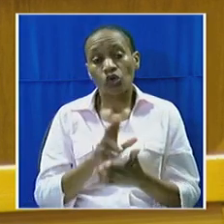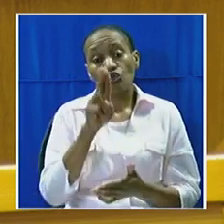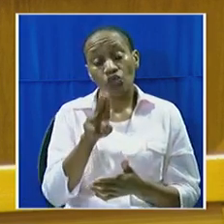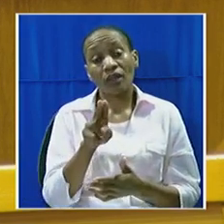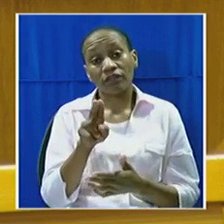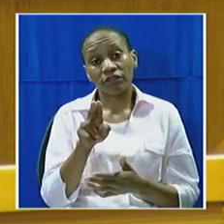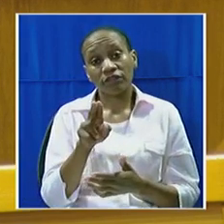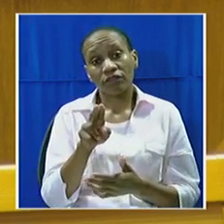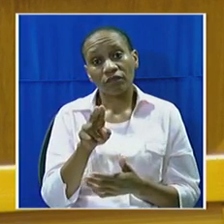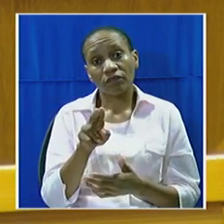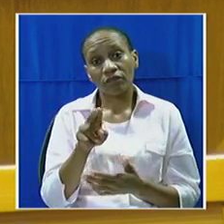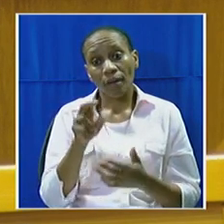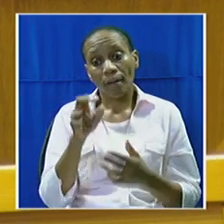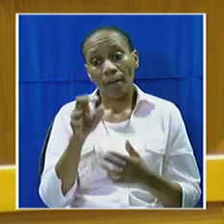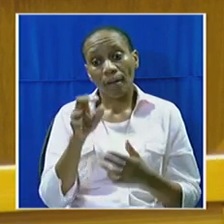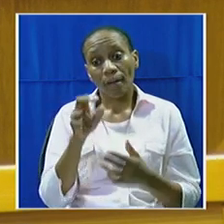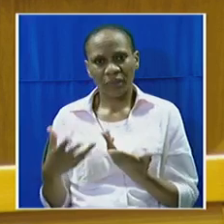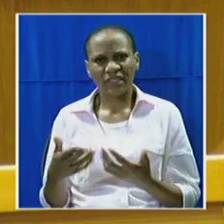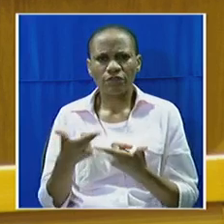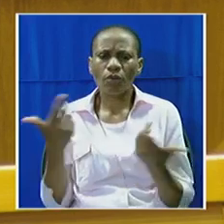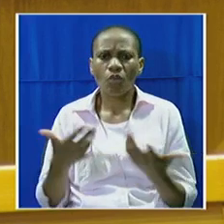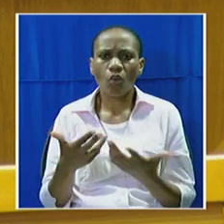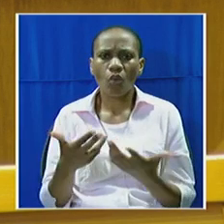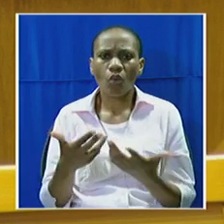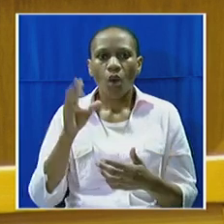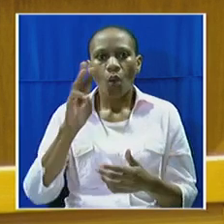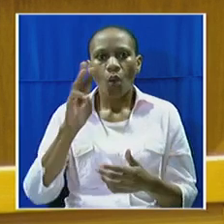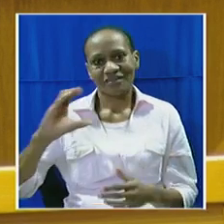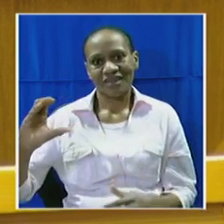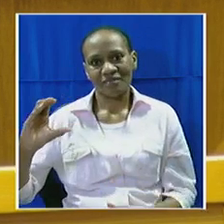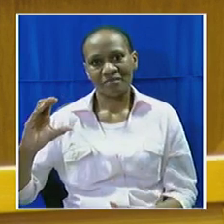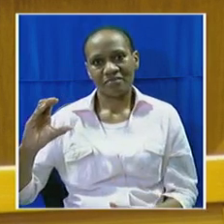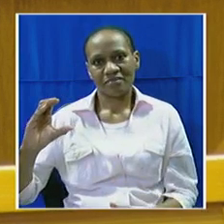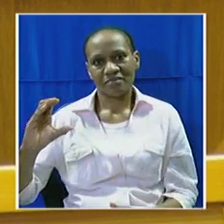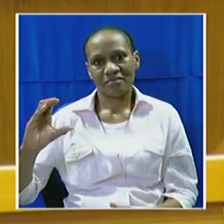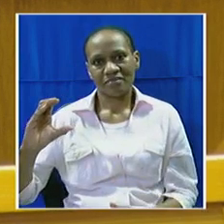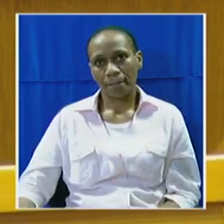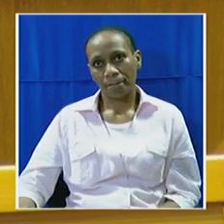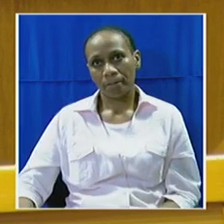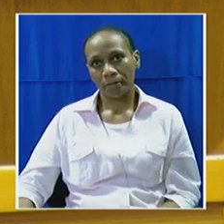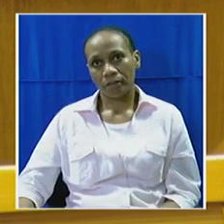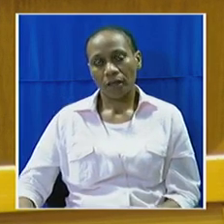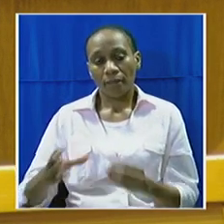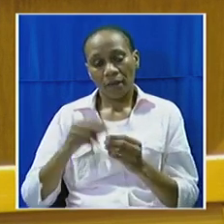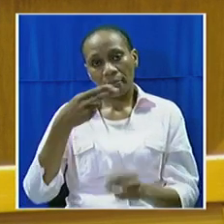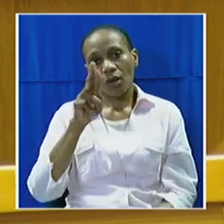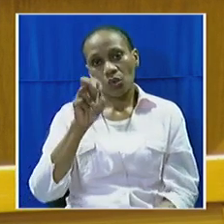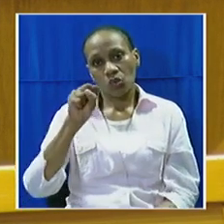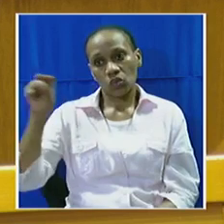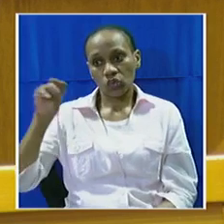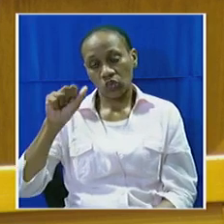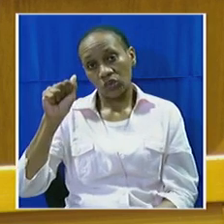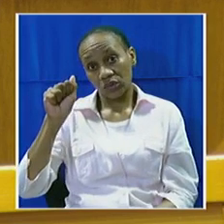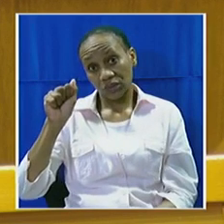18 clean audits comes from the DA-governed Western Cape. Honorable Hussein already mentioned that more